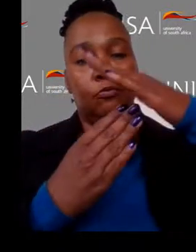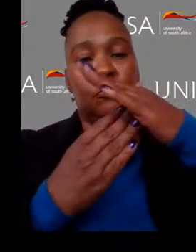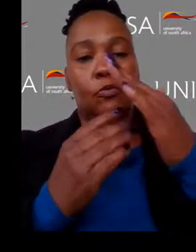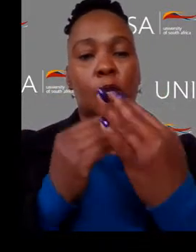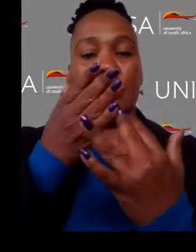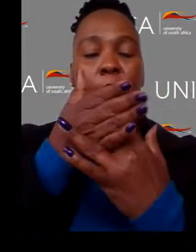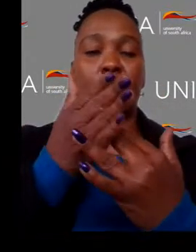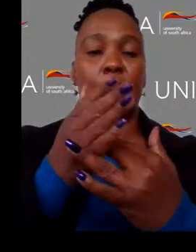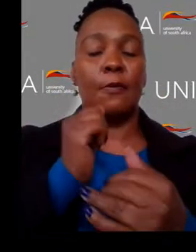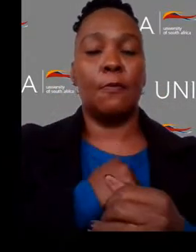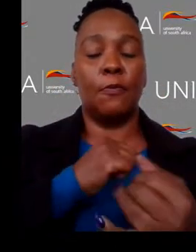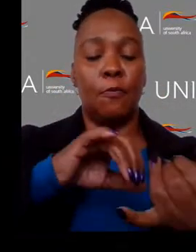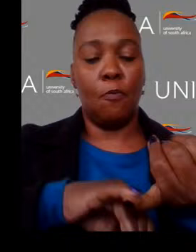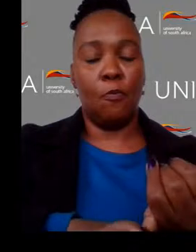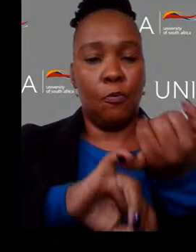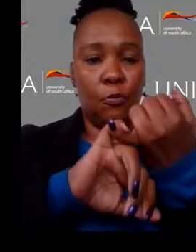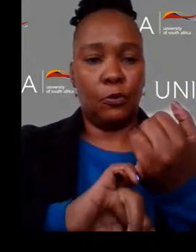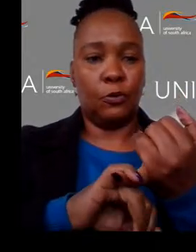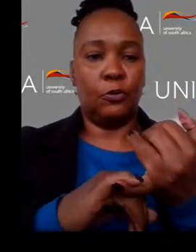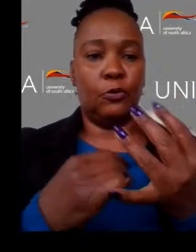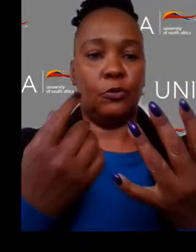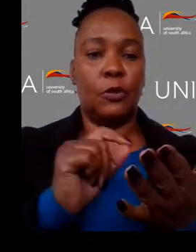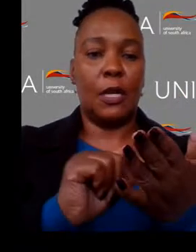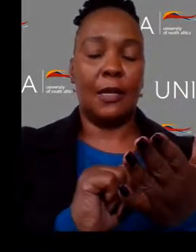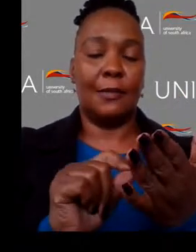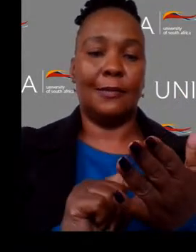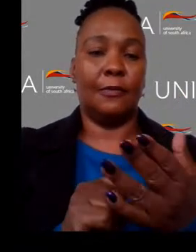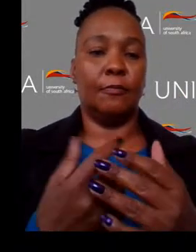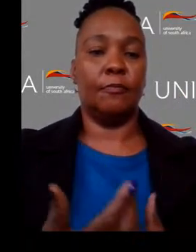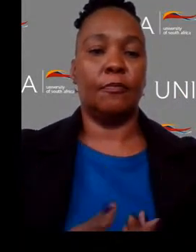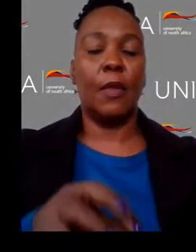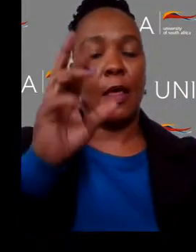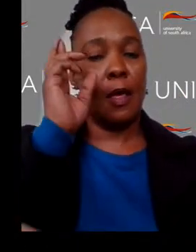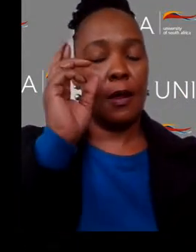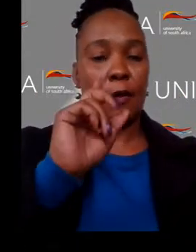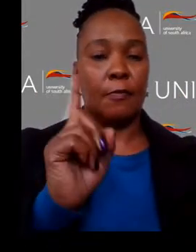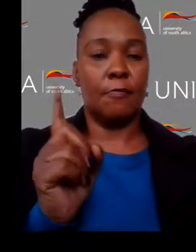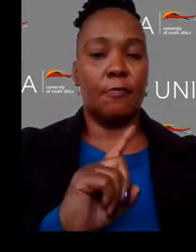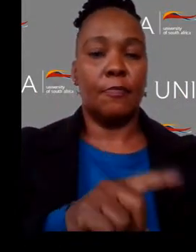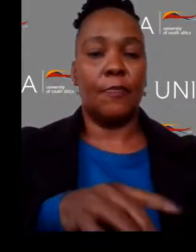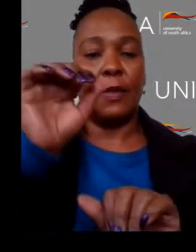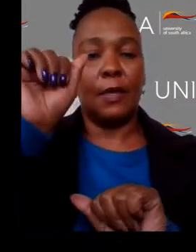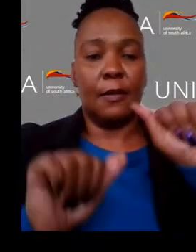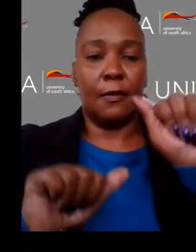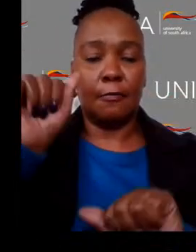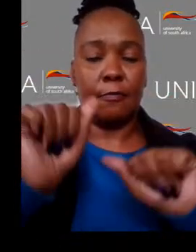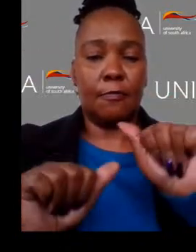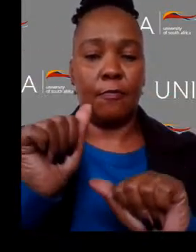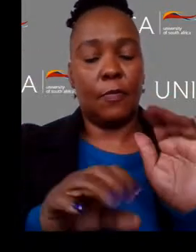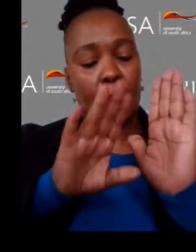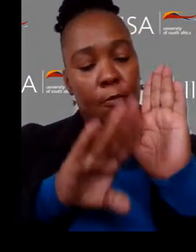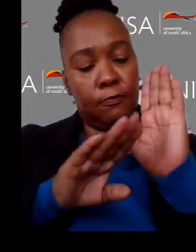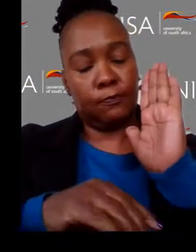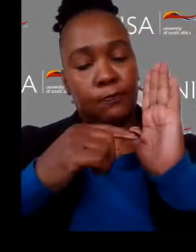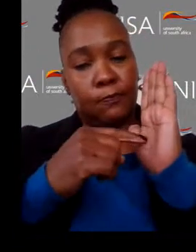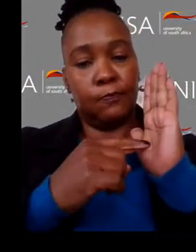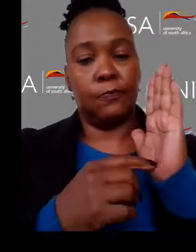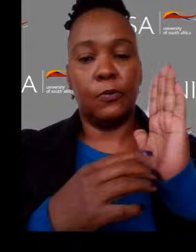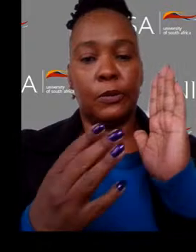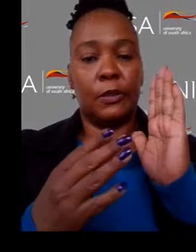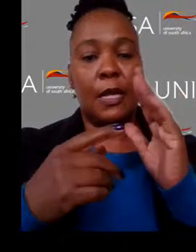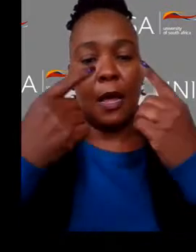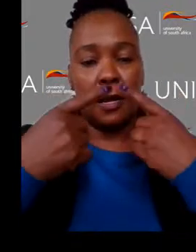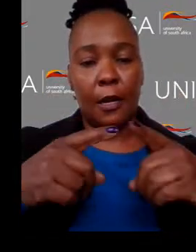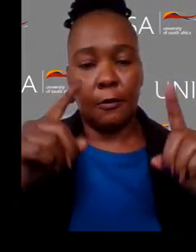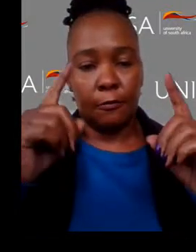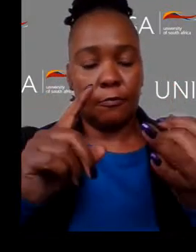to the modules that you will be writing. So remember, usually the assessment is at the bottom right, and there will be announcements